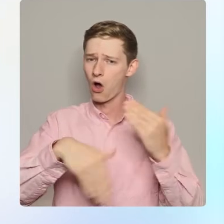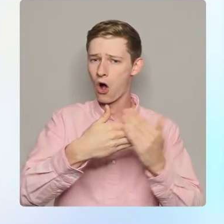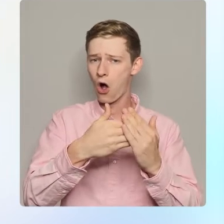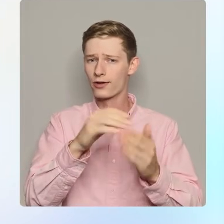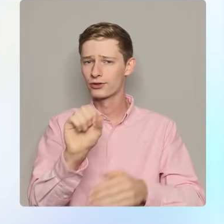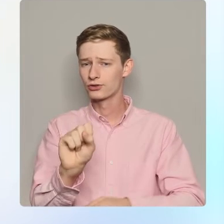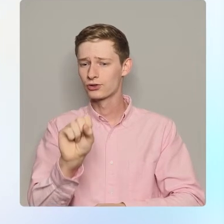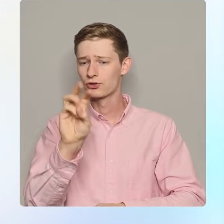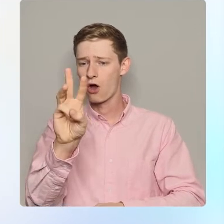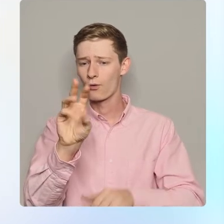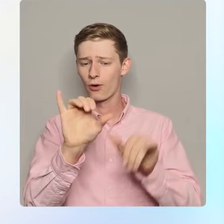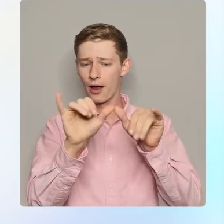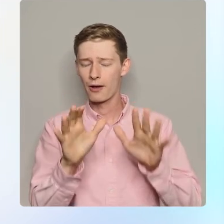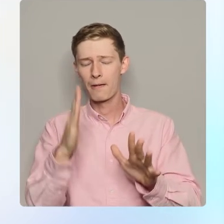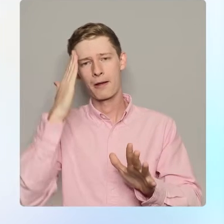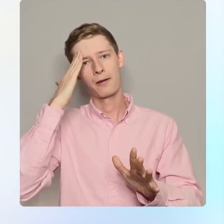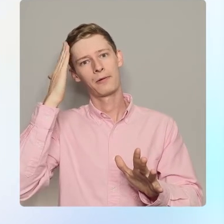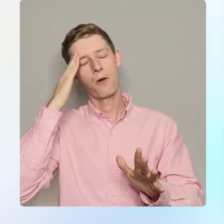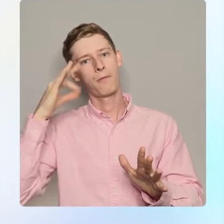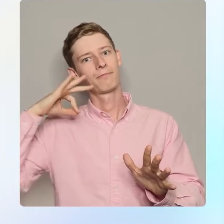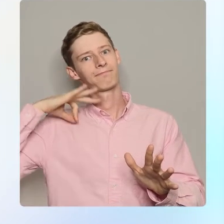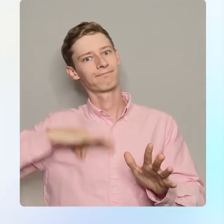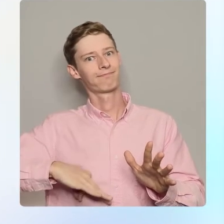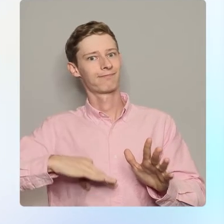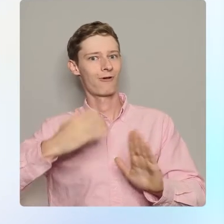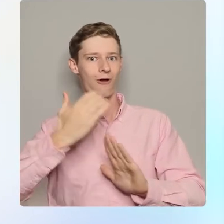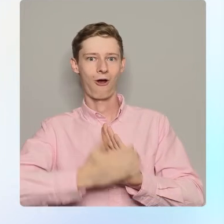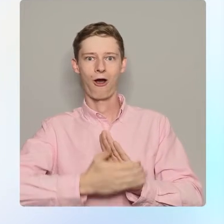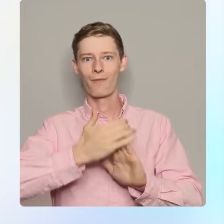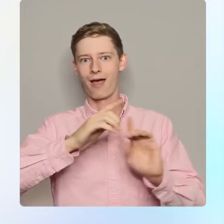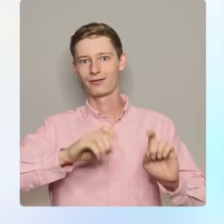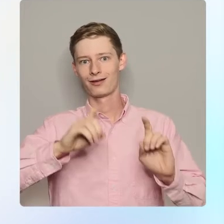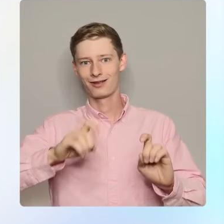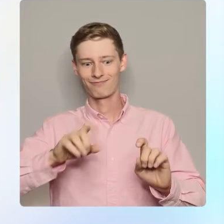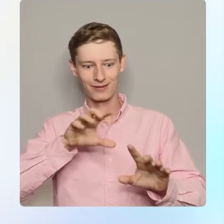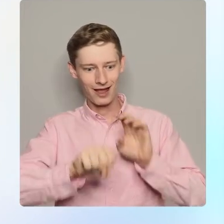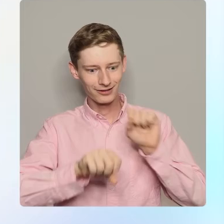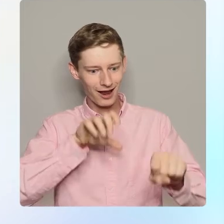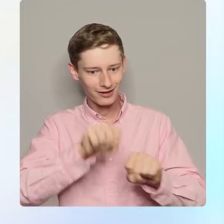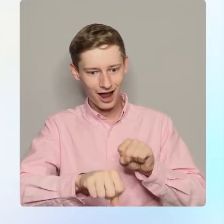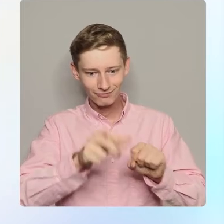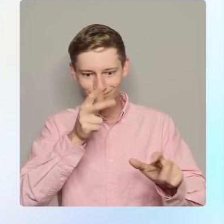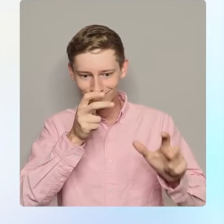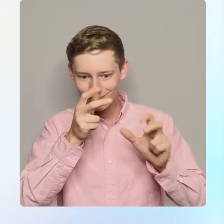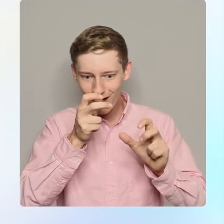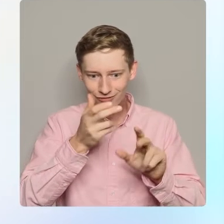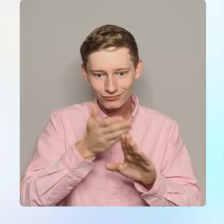features and less time chasing down regressions, is Rob Radke.